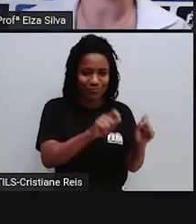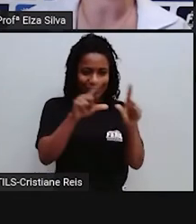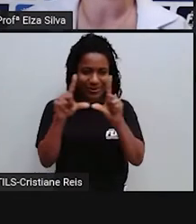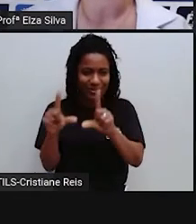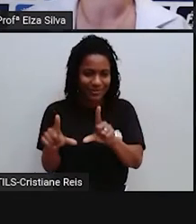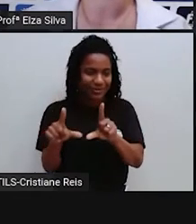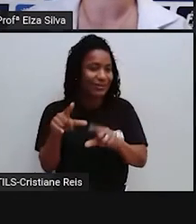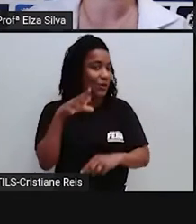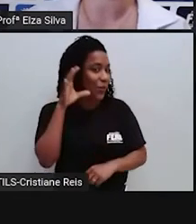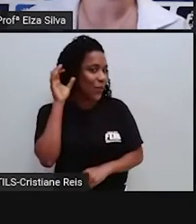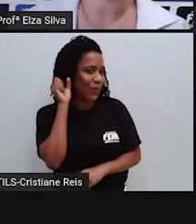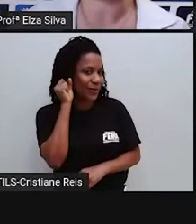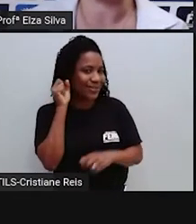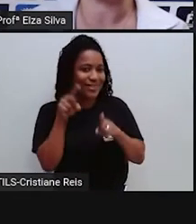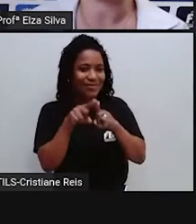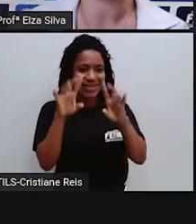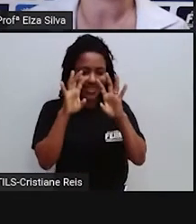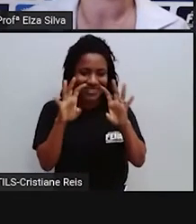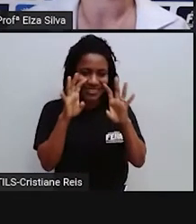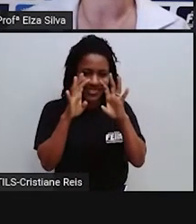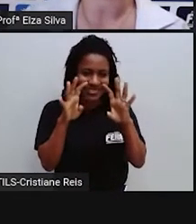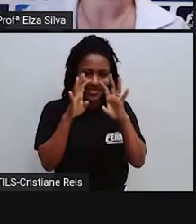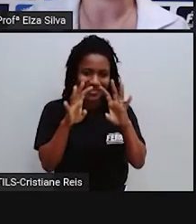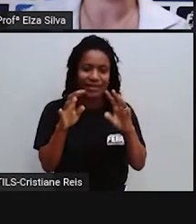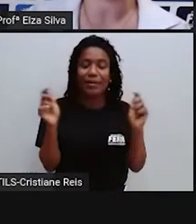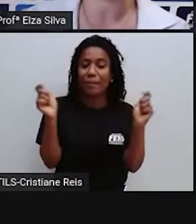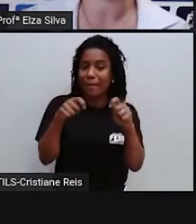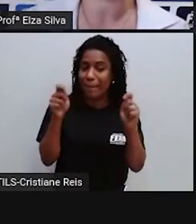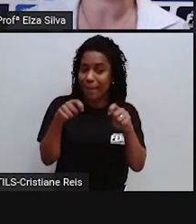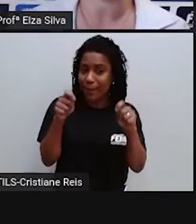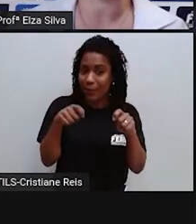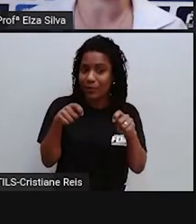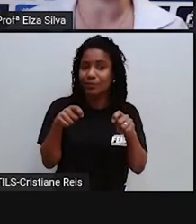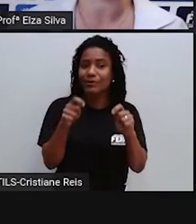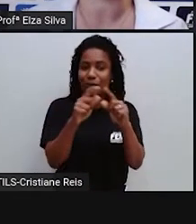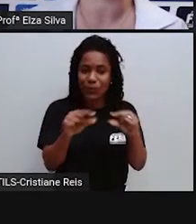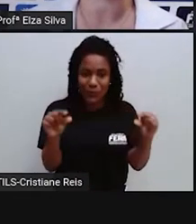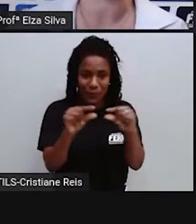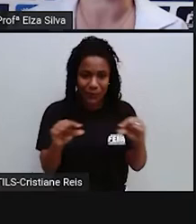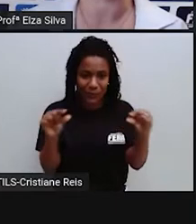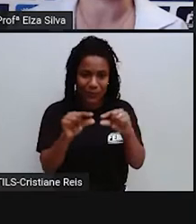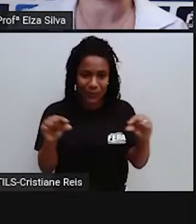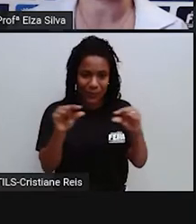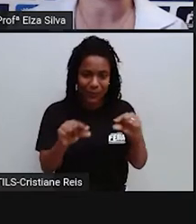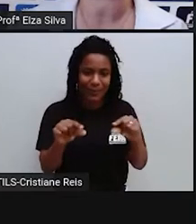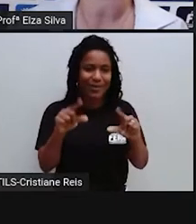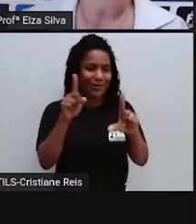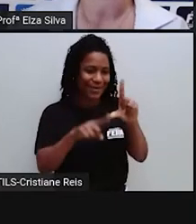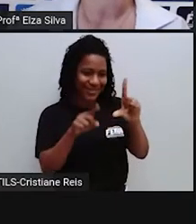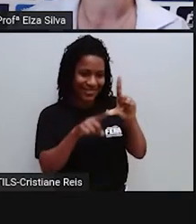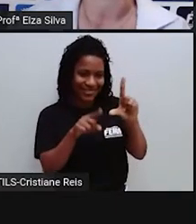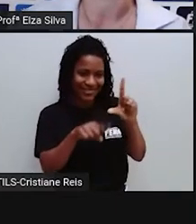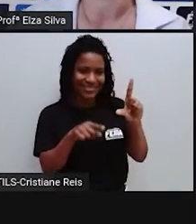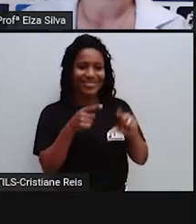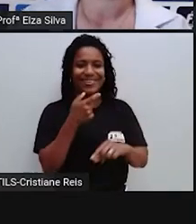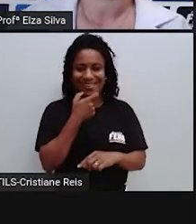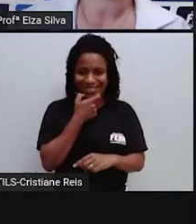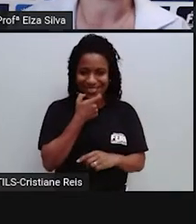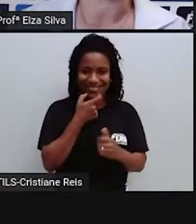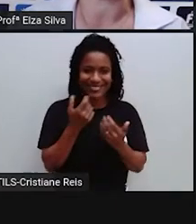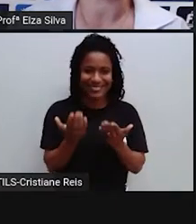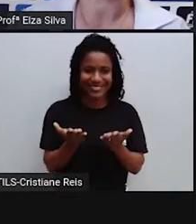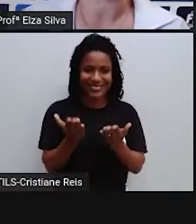assistam E vocês também podem acessar a legenda Para acompanhar a letra da música, ok? So,